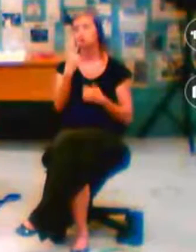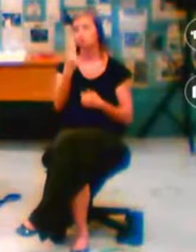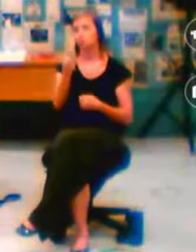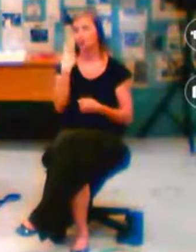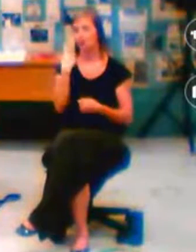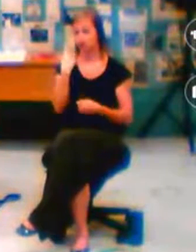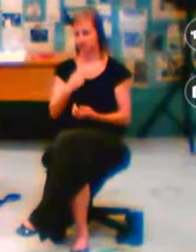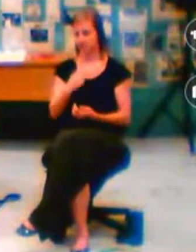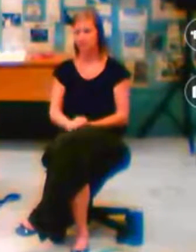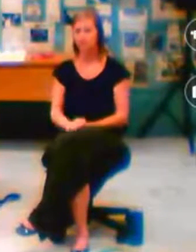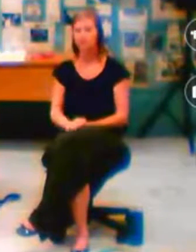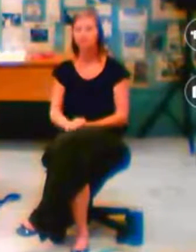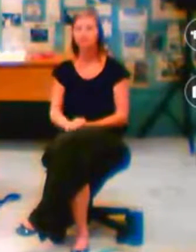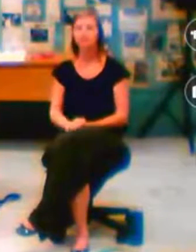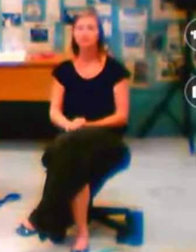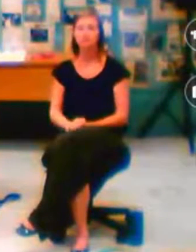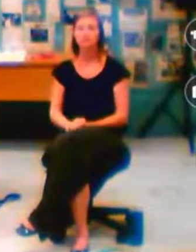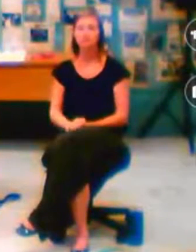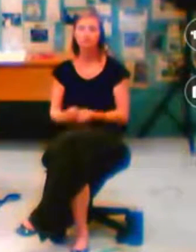clear. Thank you, Josh. So, I'm